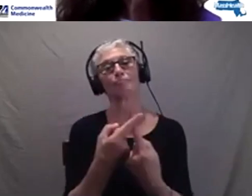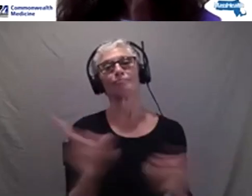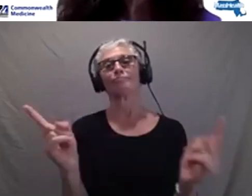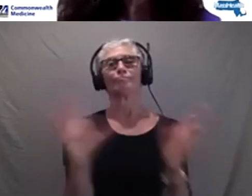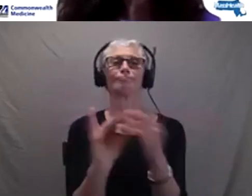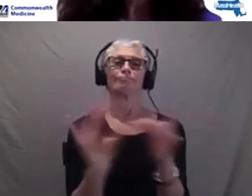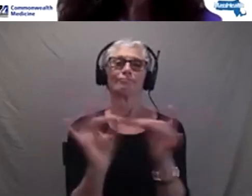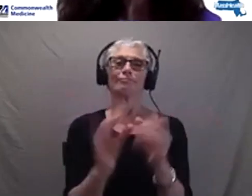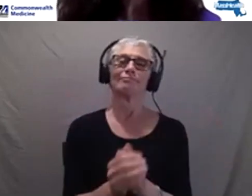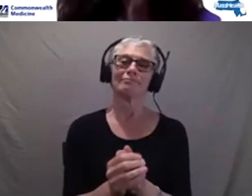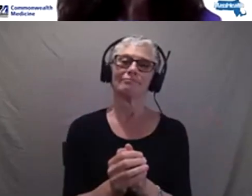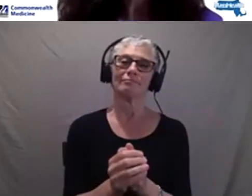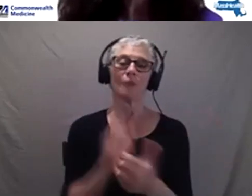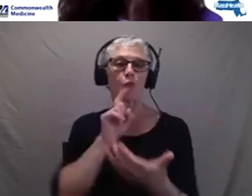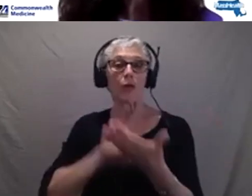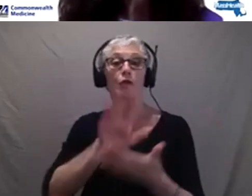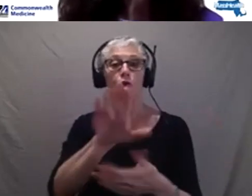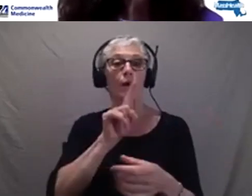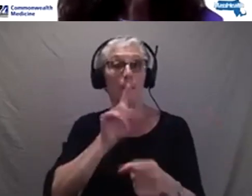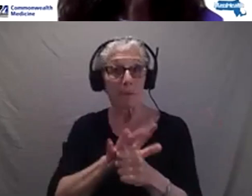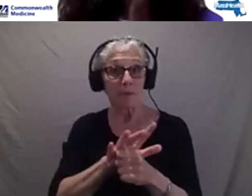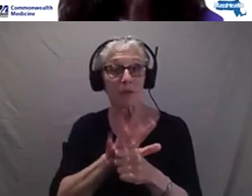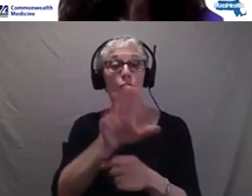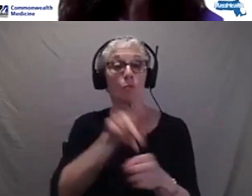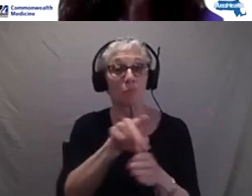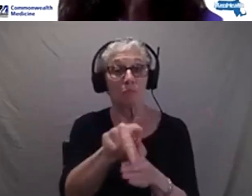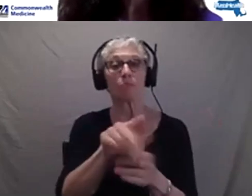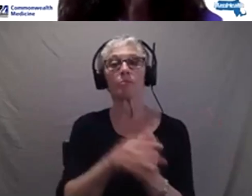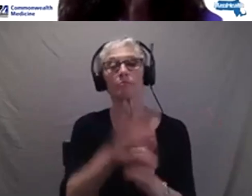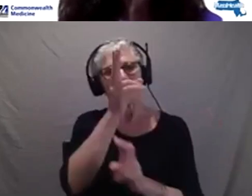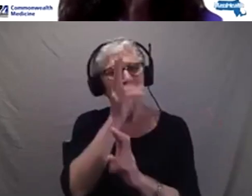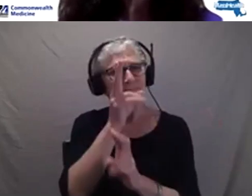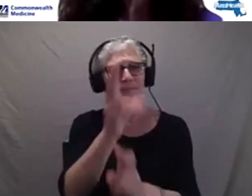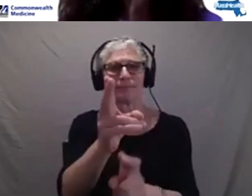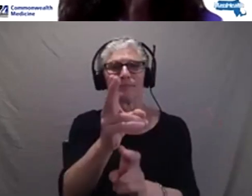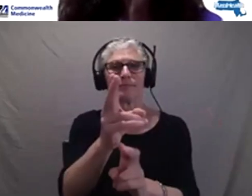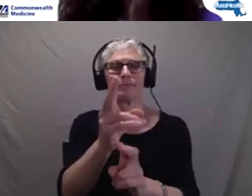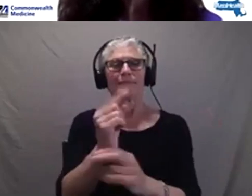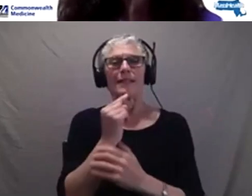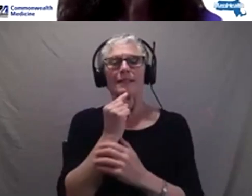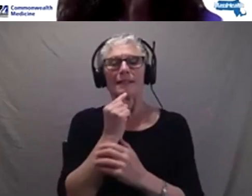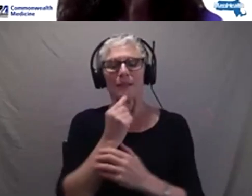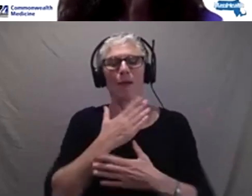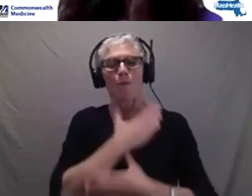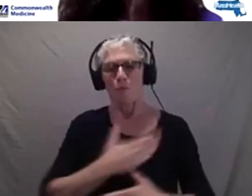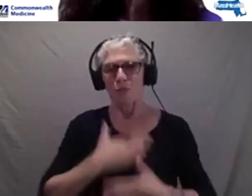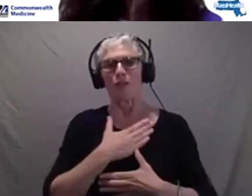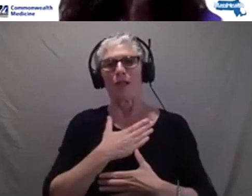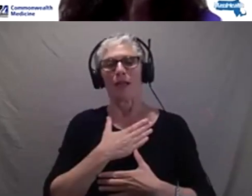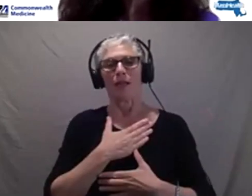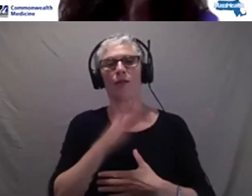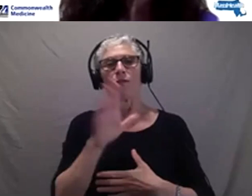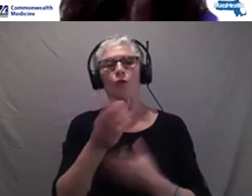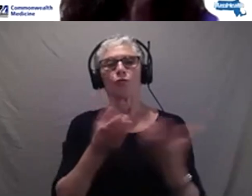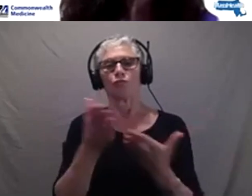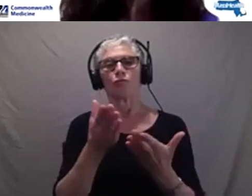I recognize your commitment to your profession, and I honor and sincerely appreciate the devotion to serving others in your roles as